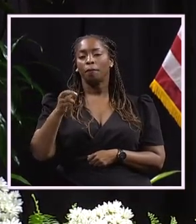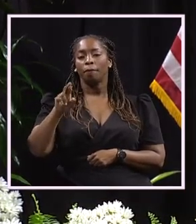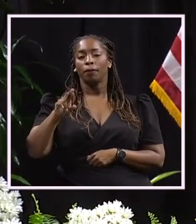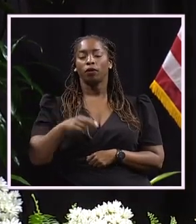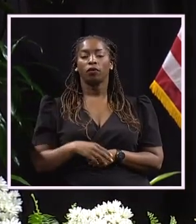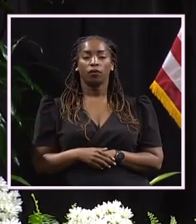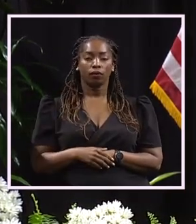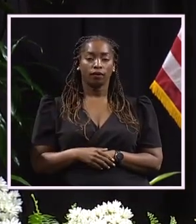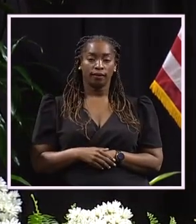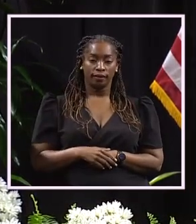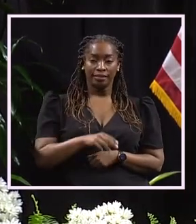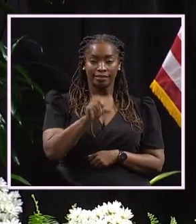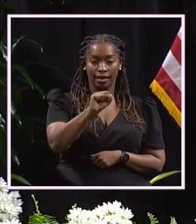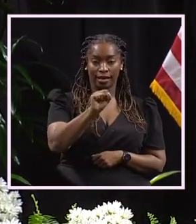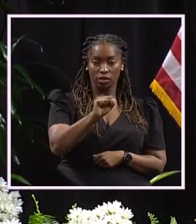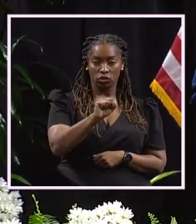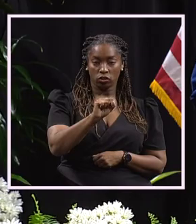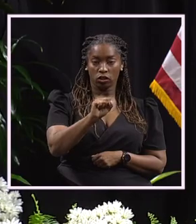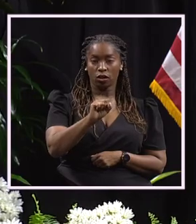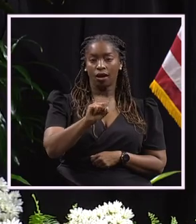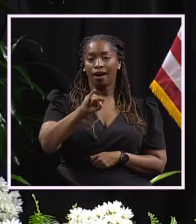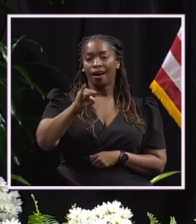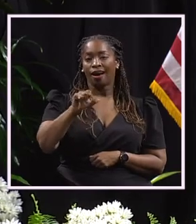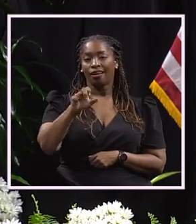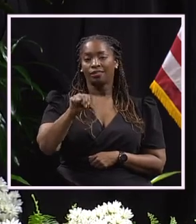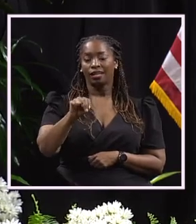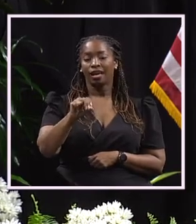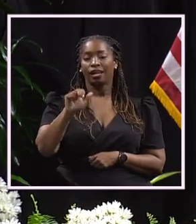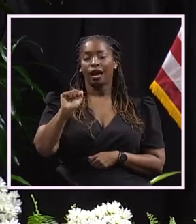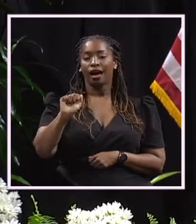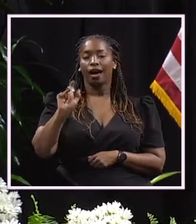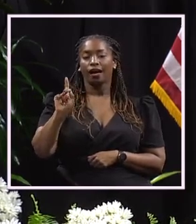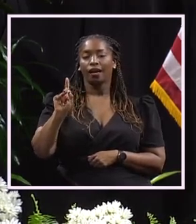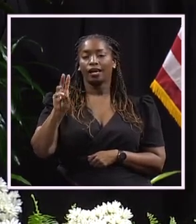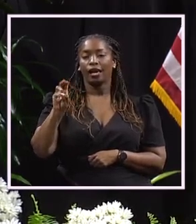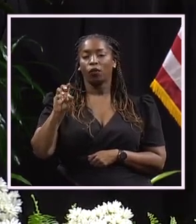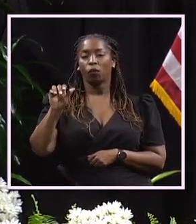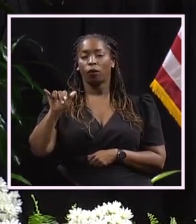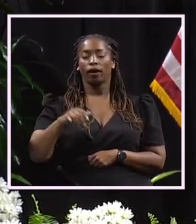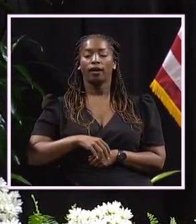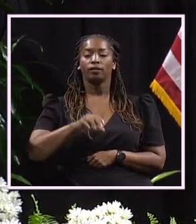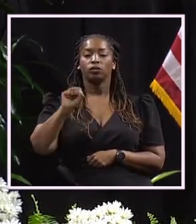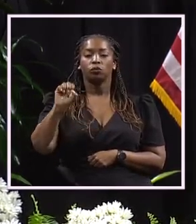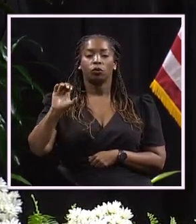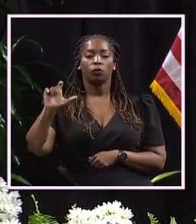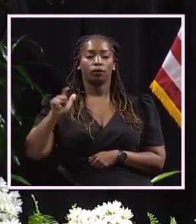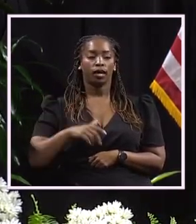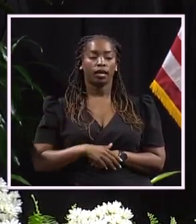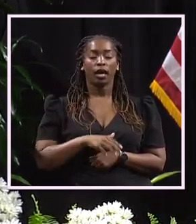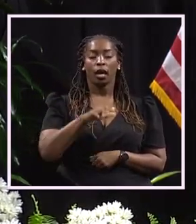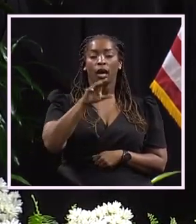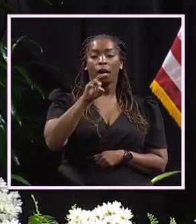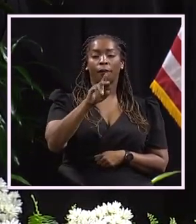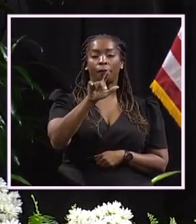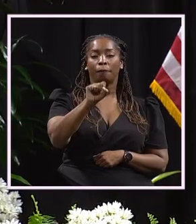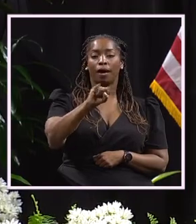Saidra Amal Hassan Nakewe, summa cum laude. Miles J. Jones.